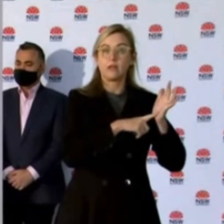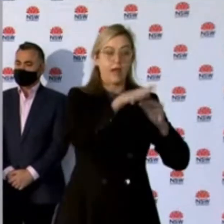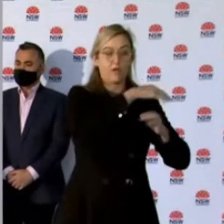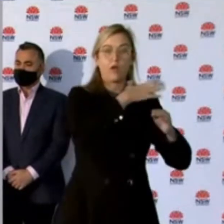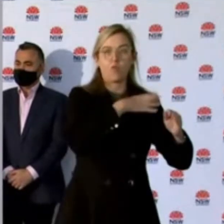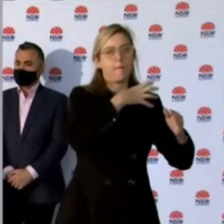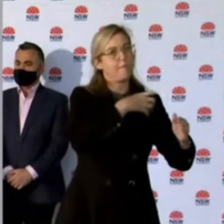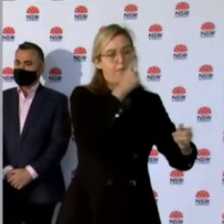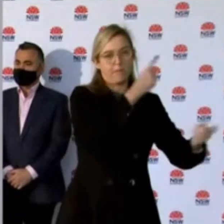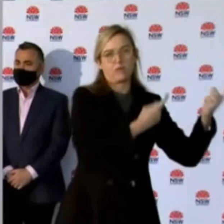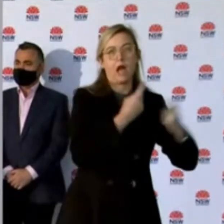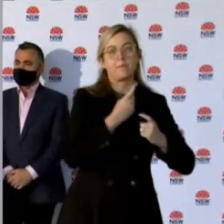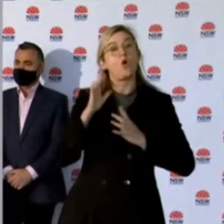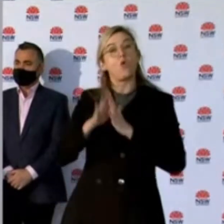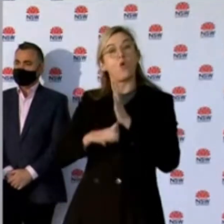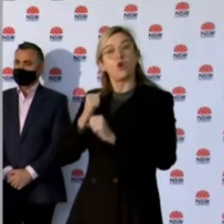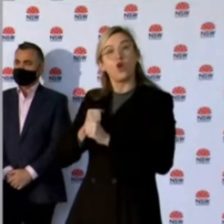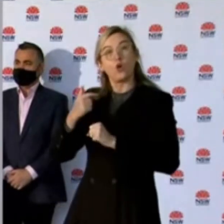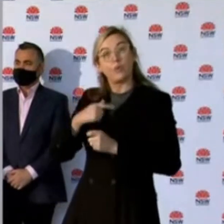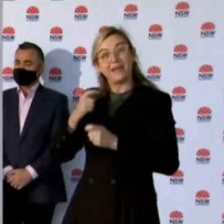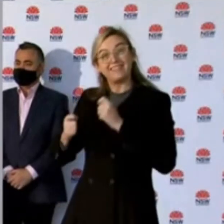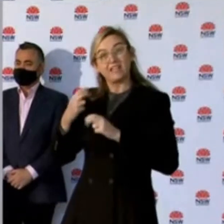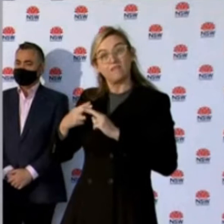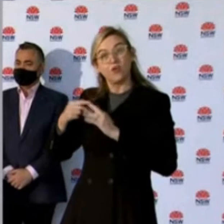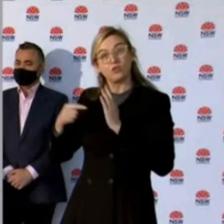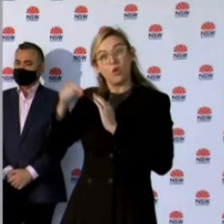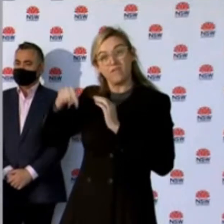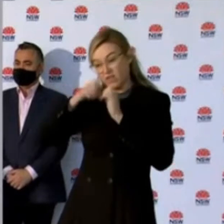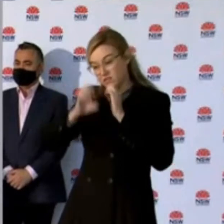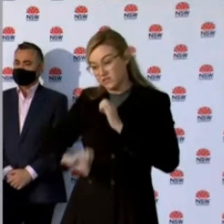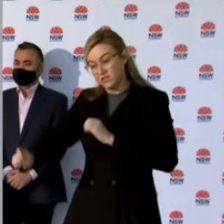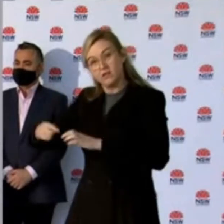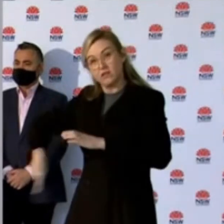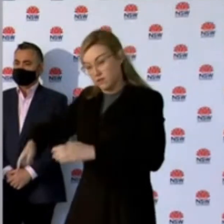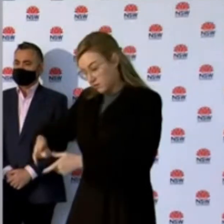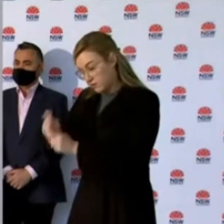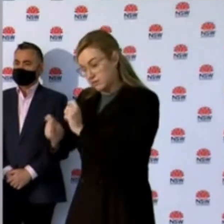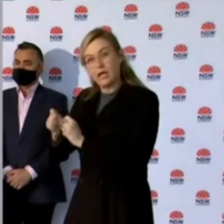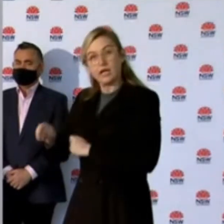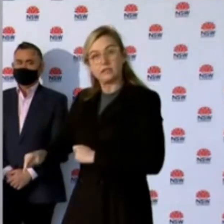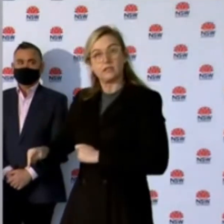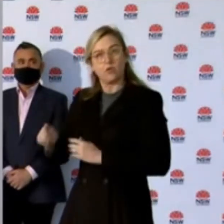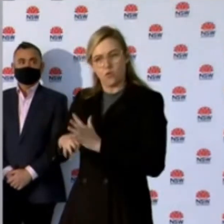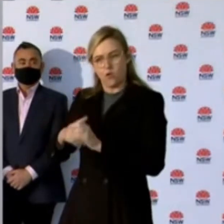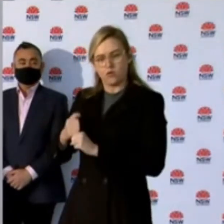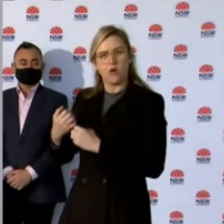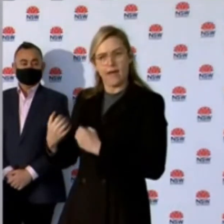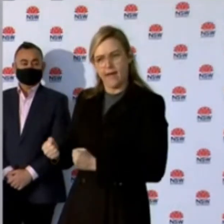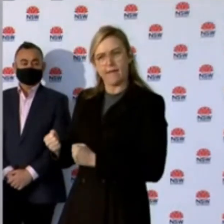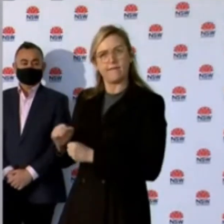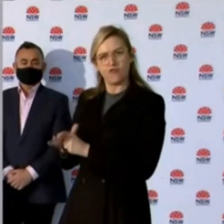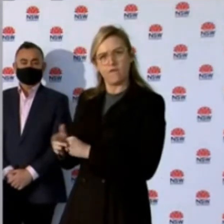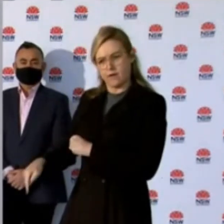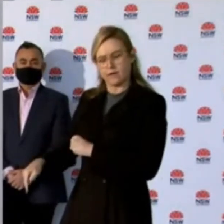sewage detection in Wollongong and there hasn't been a known case there. That could explain that. And also just to let you